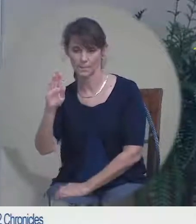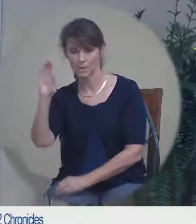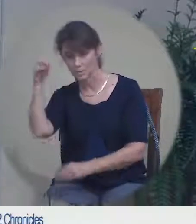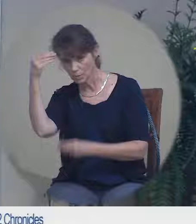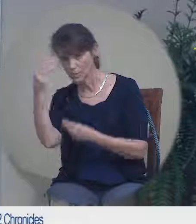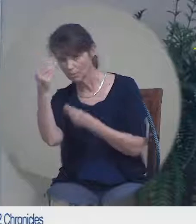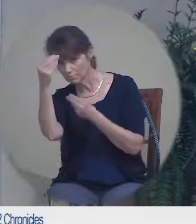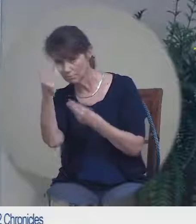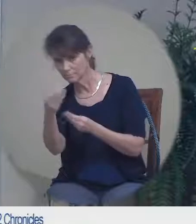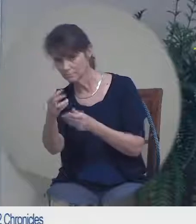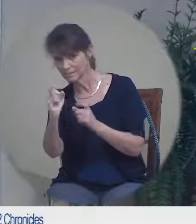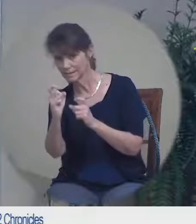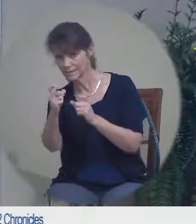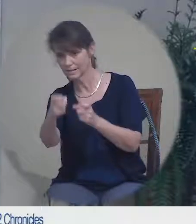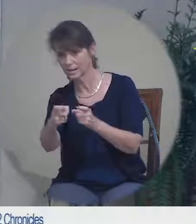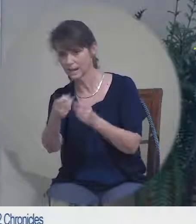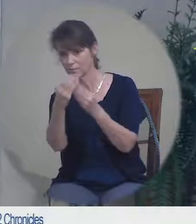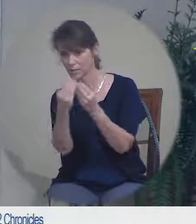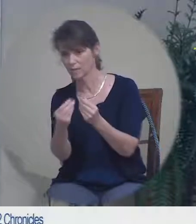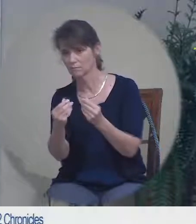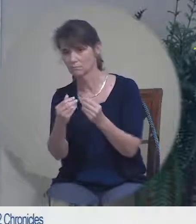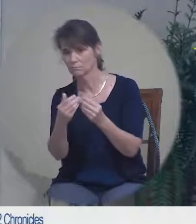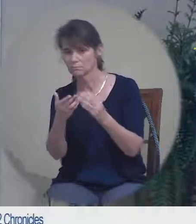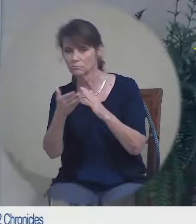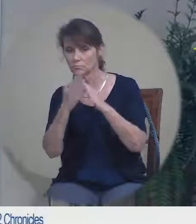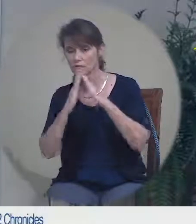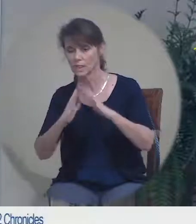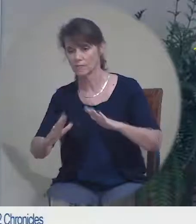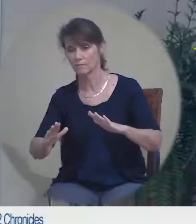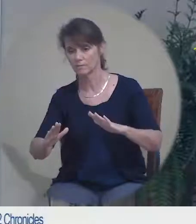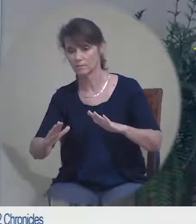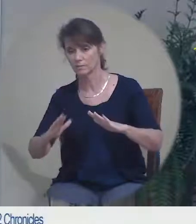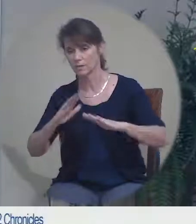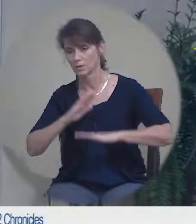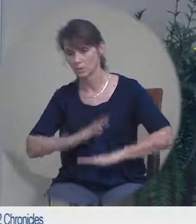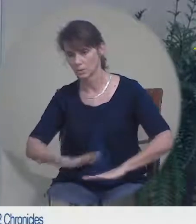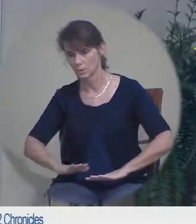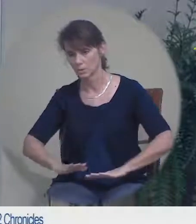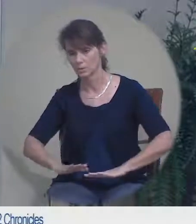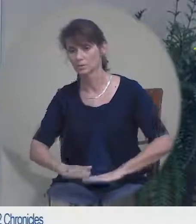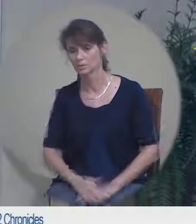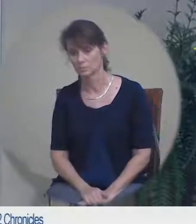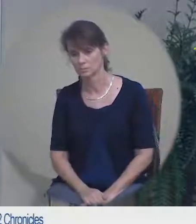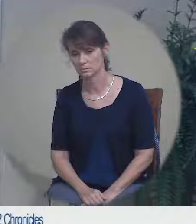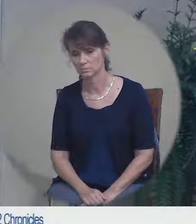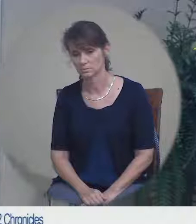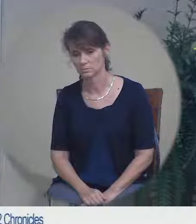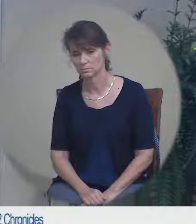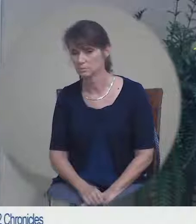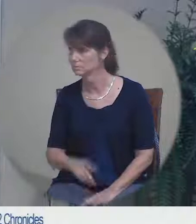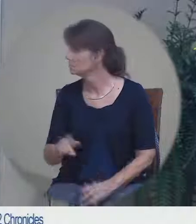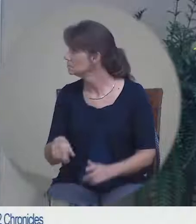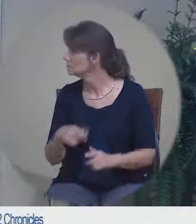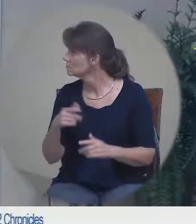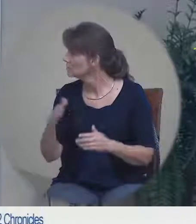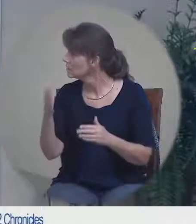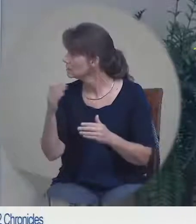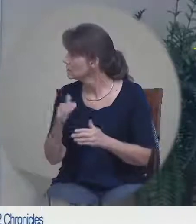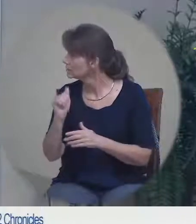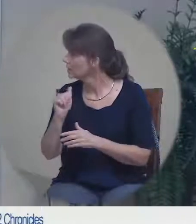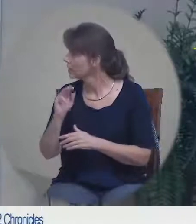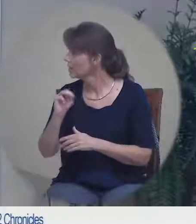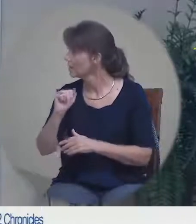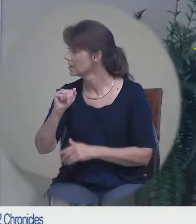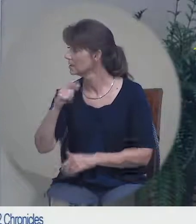And then we have this episode where he goes to war with Amaziah. Amaziah, we're going to look at in just a moment. Amaziah,